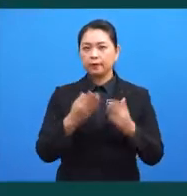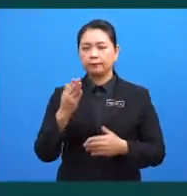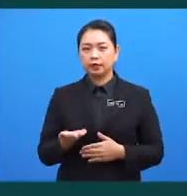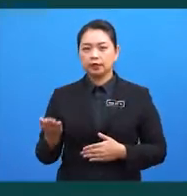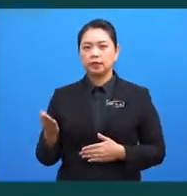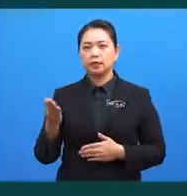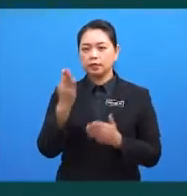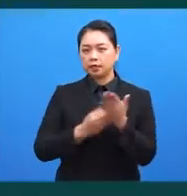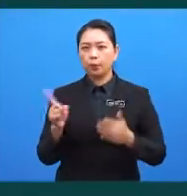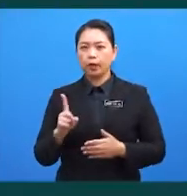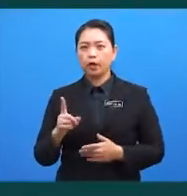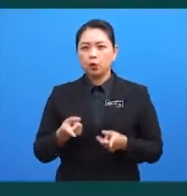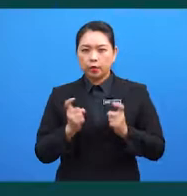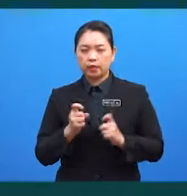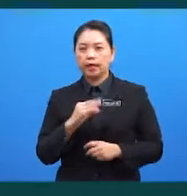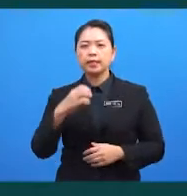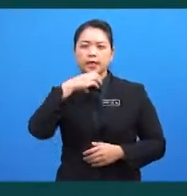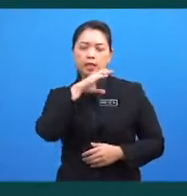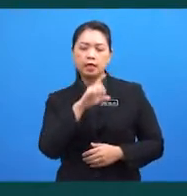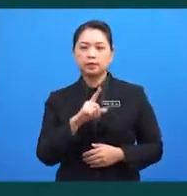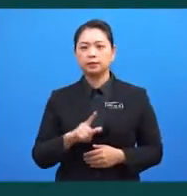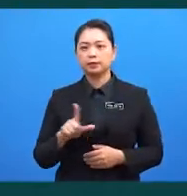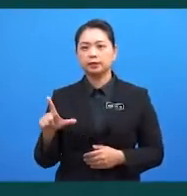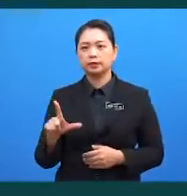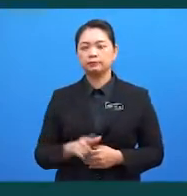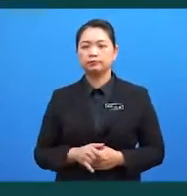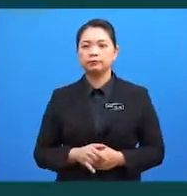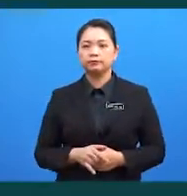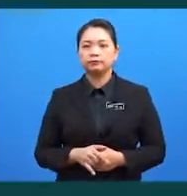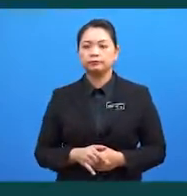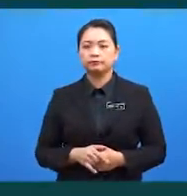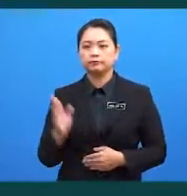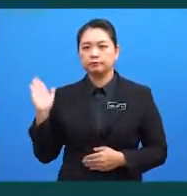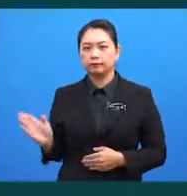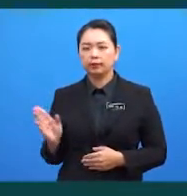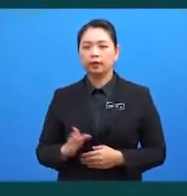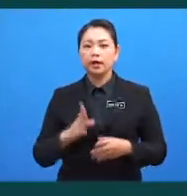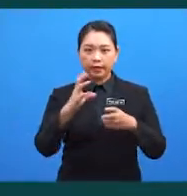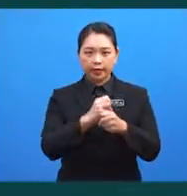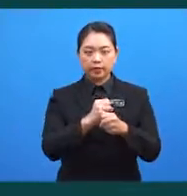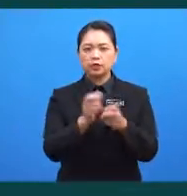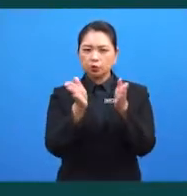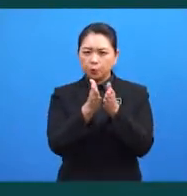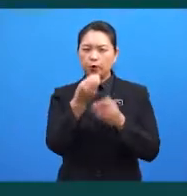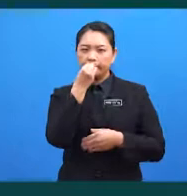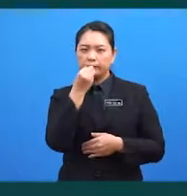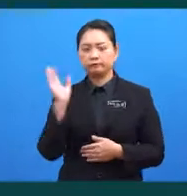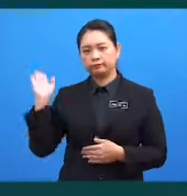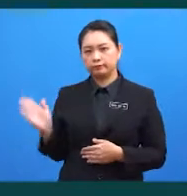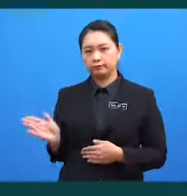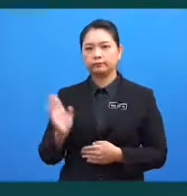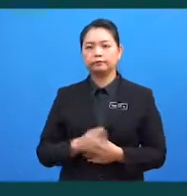somewhere quickly and carelessly. Dump. Get a small meal. Grab a